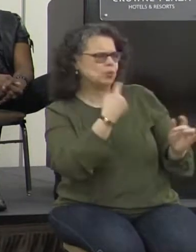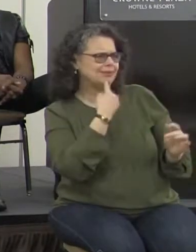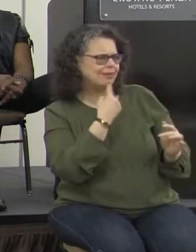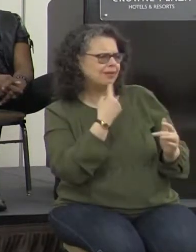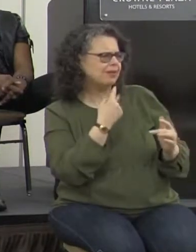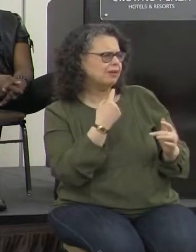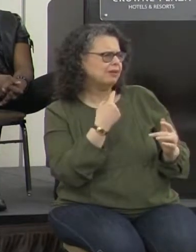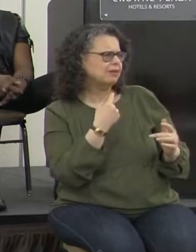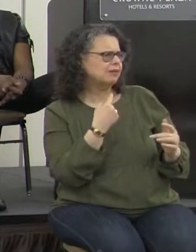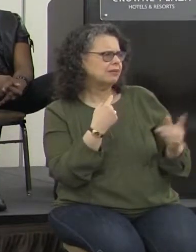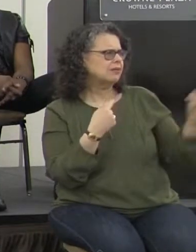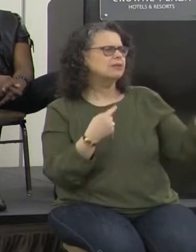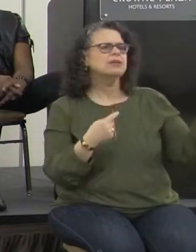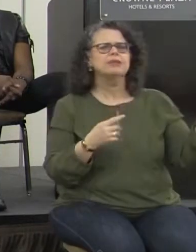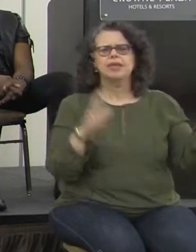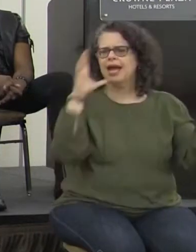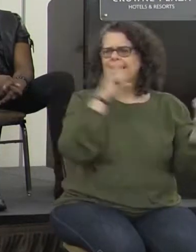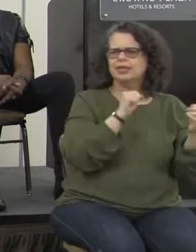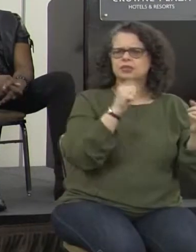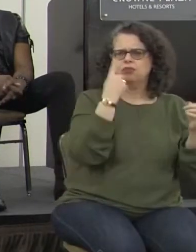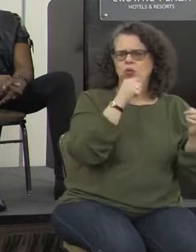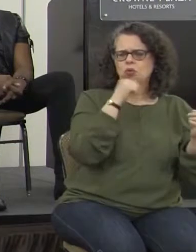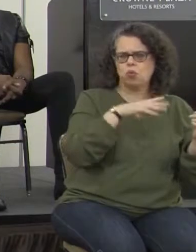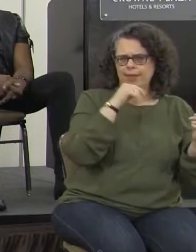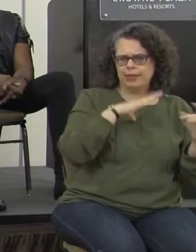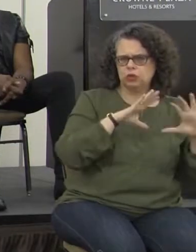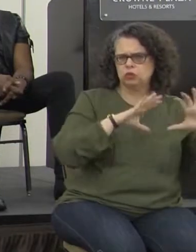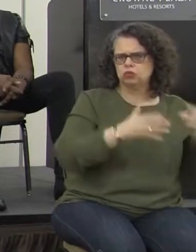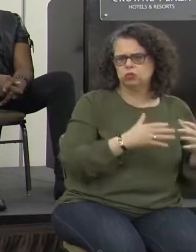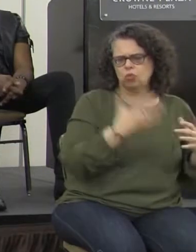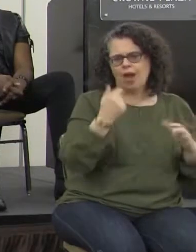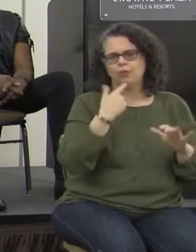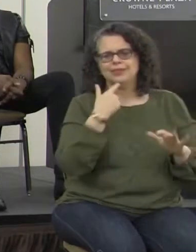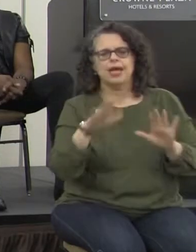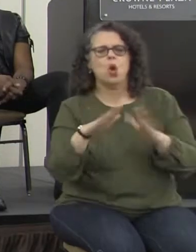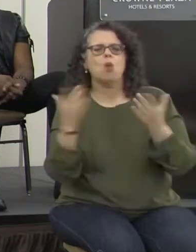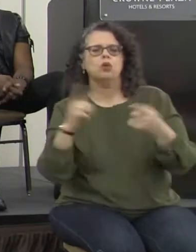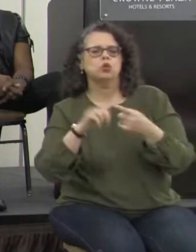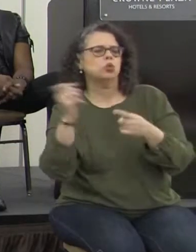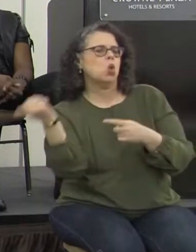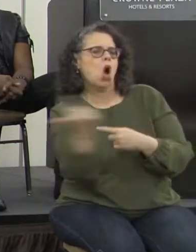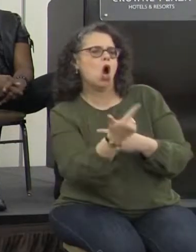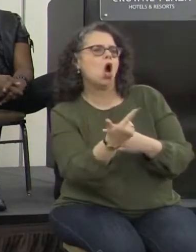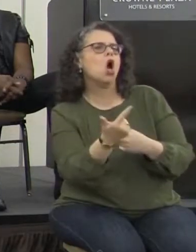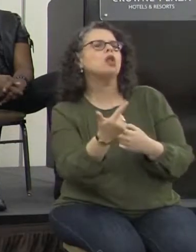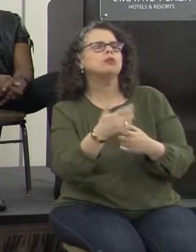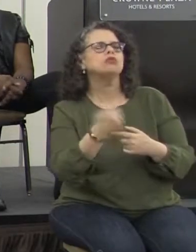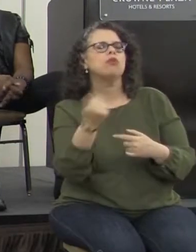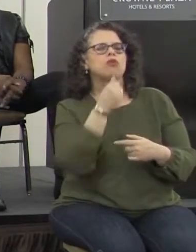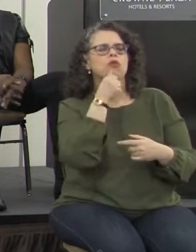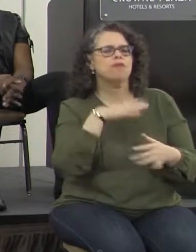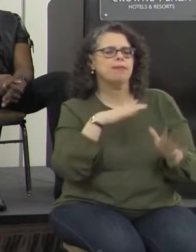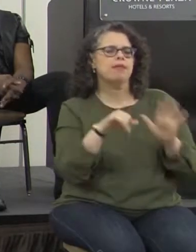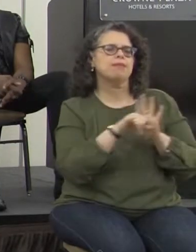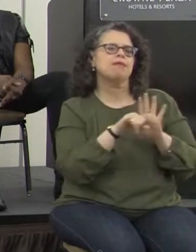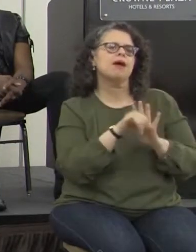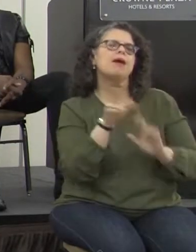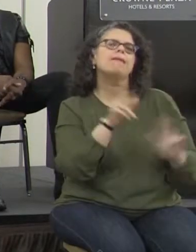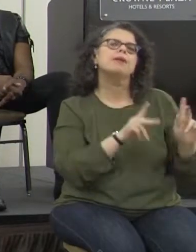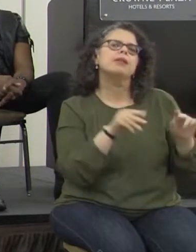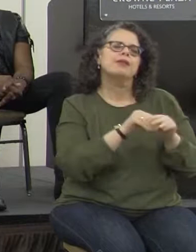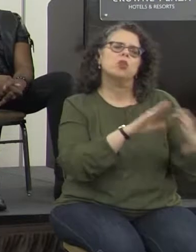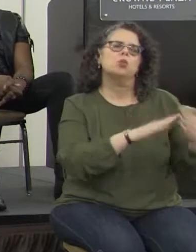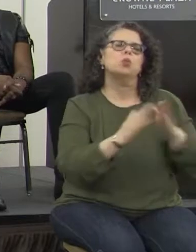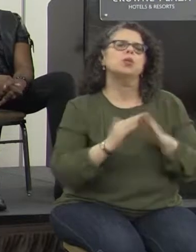just. I guess with the women's group, why we do that open to all is because there are other female identified people out in our